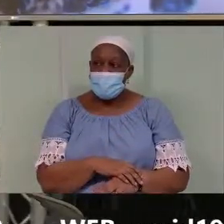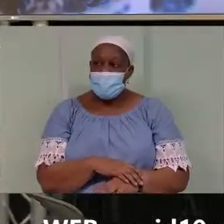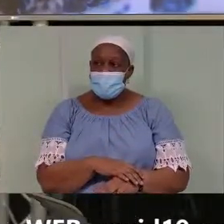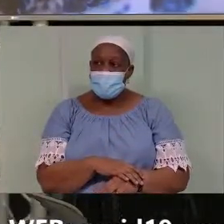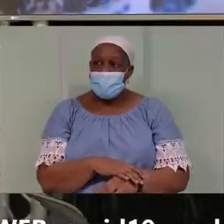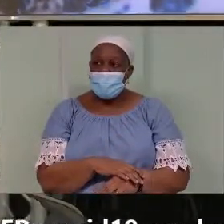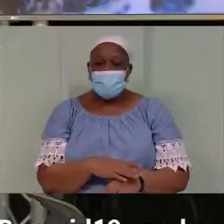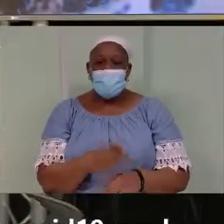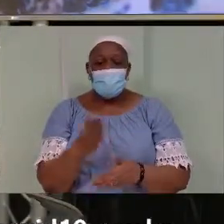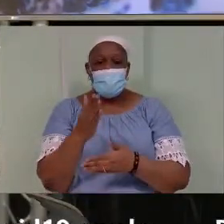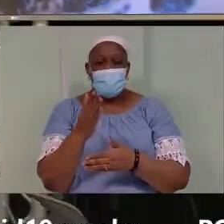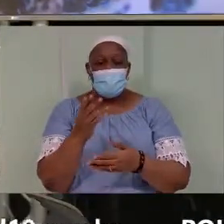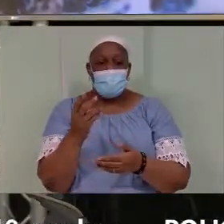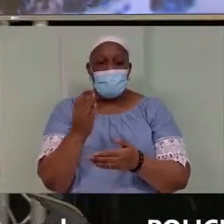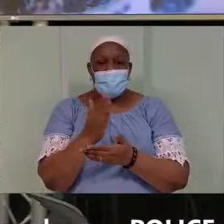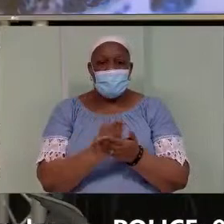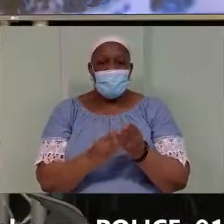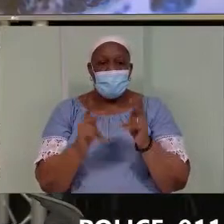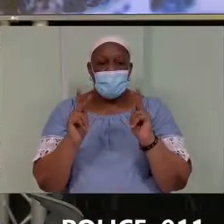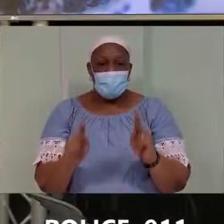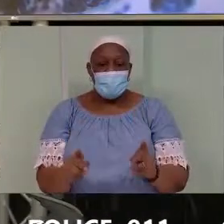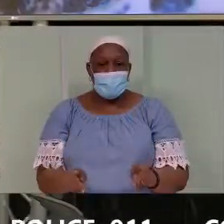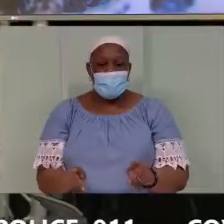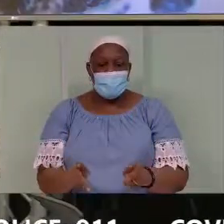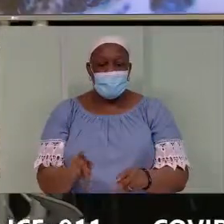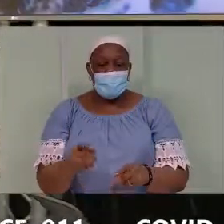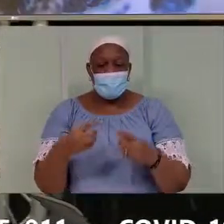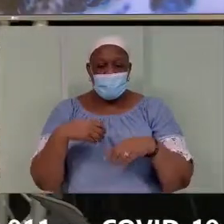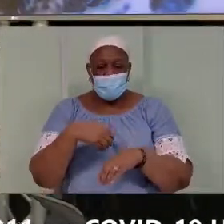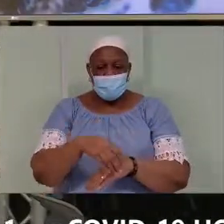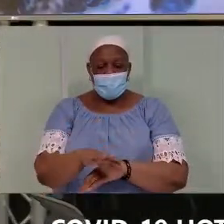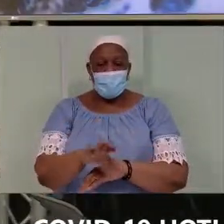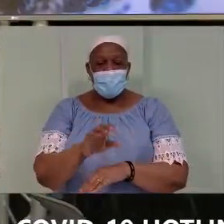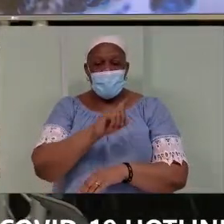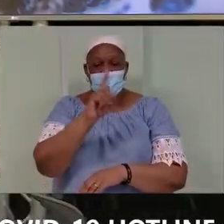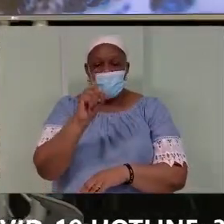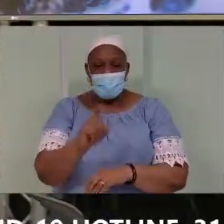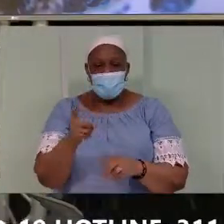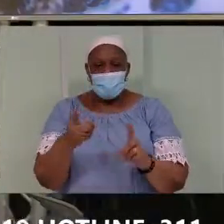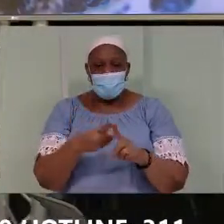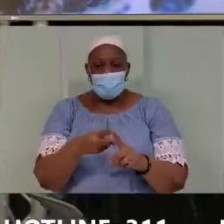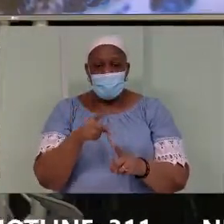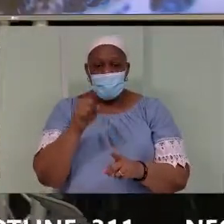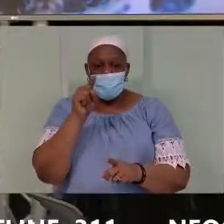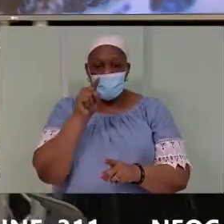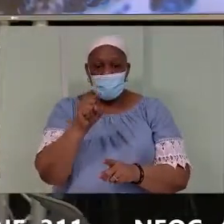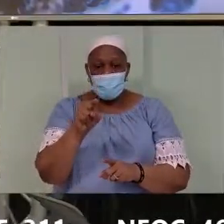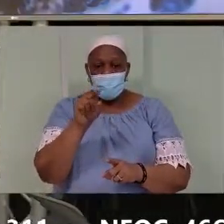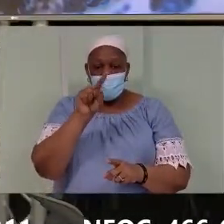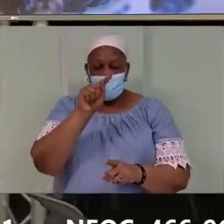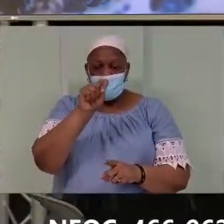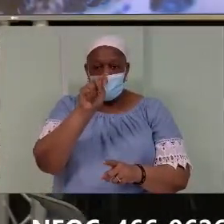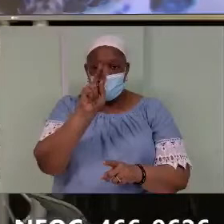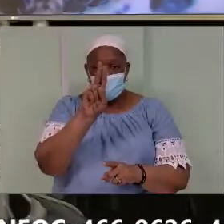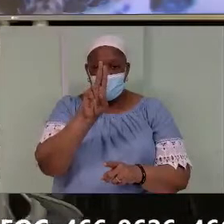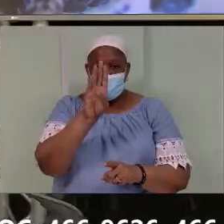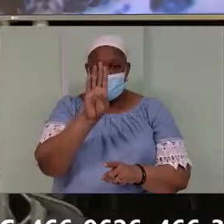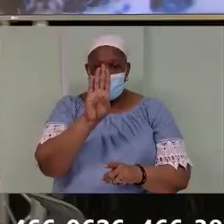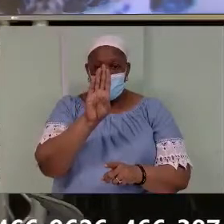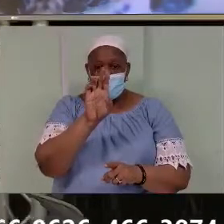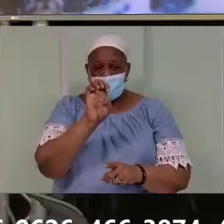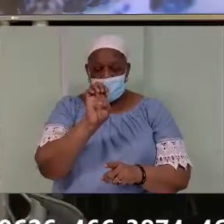unable to get these questions. So if you could find the other means to place